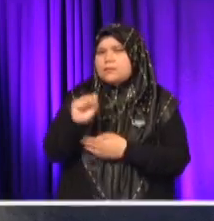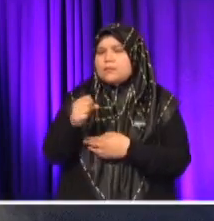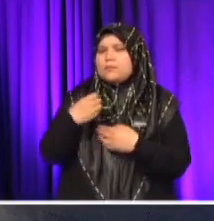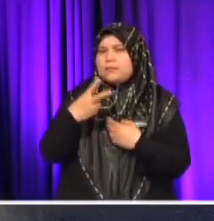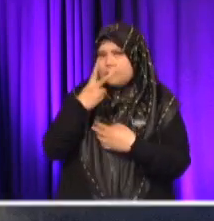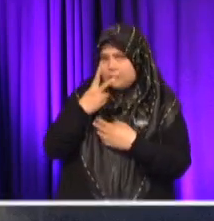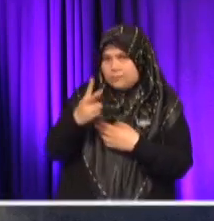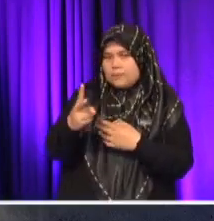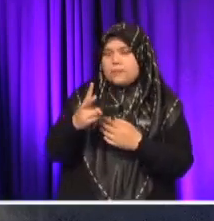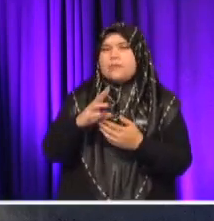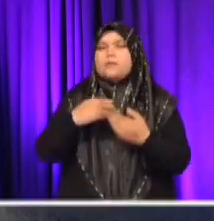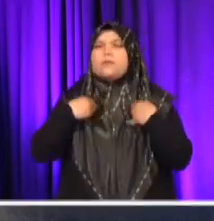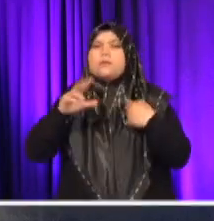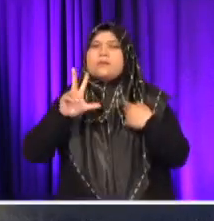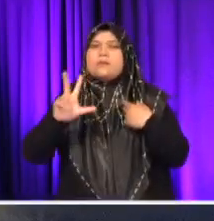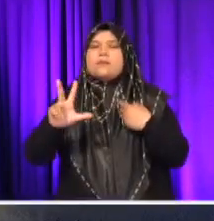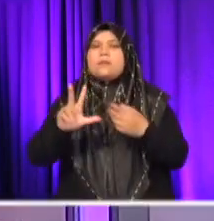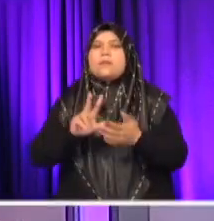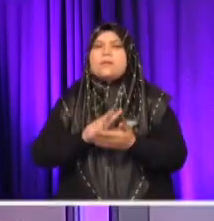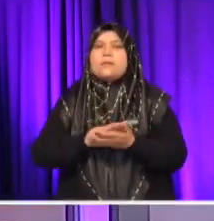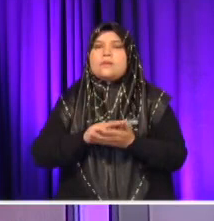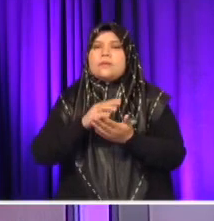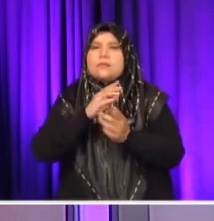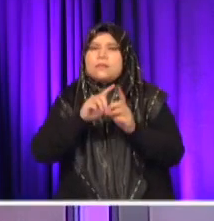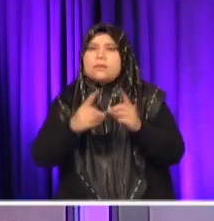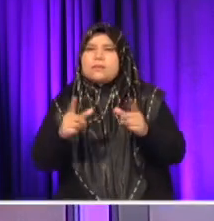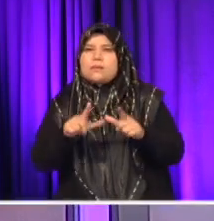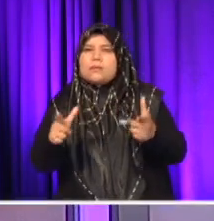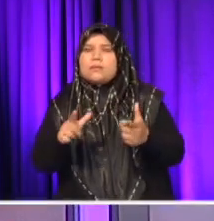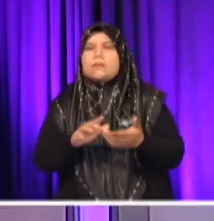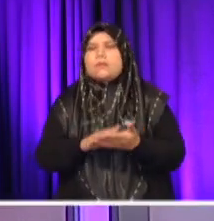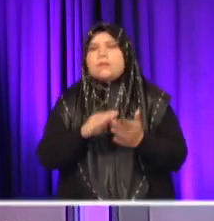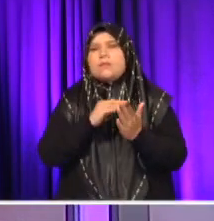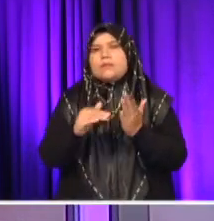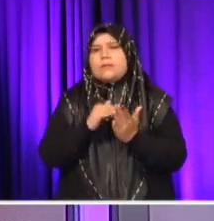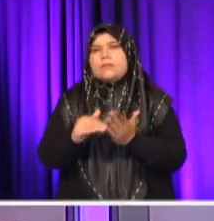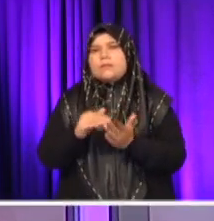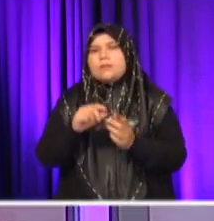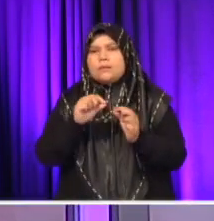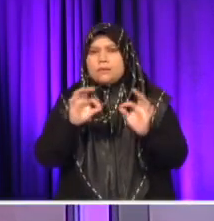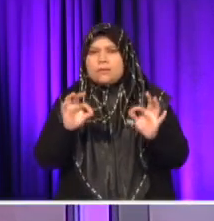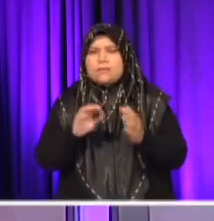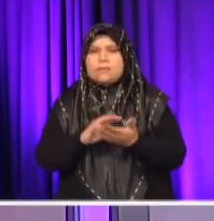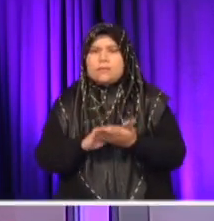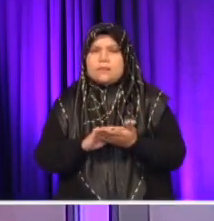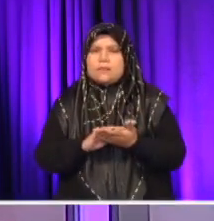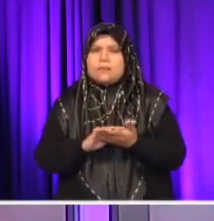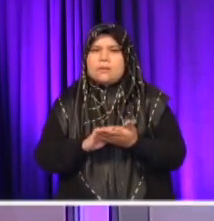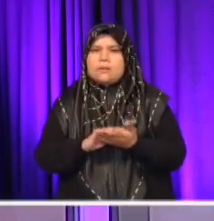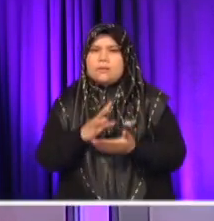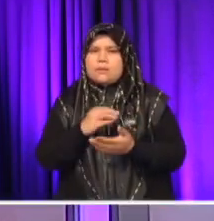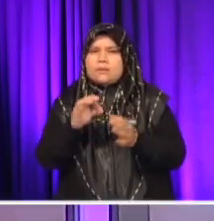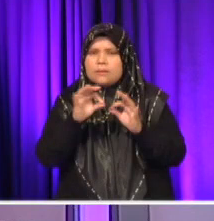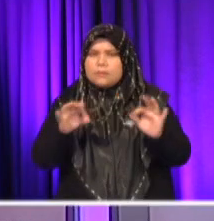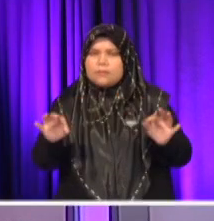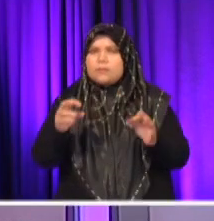read 3 different texts. All right. So you have to process 3 different texts. Okay. The length, I think, is quite all right,